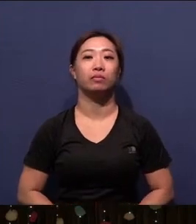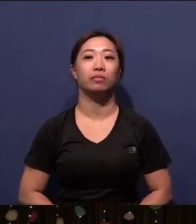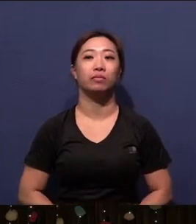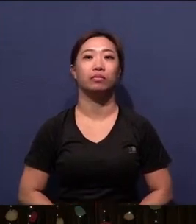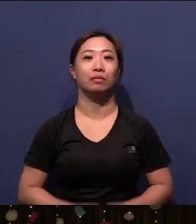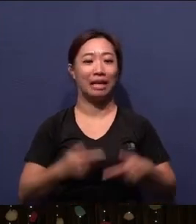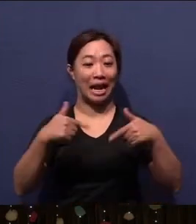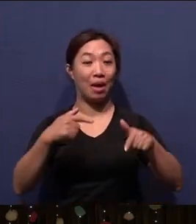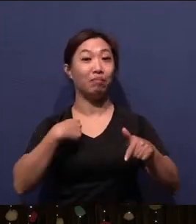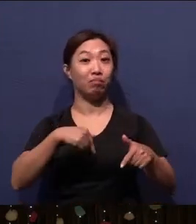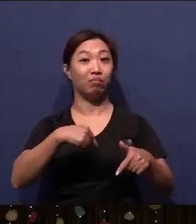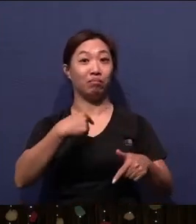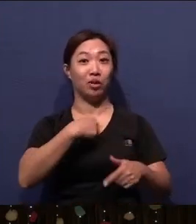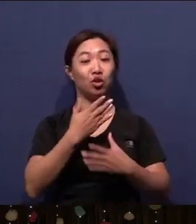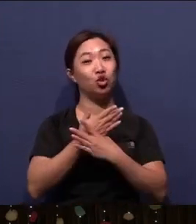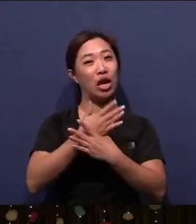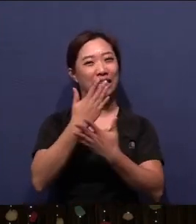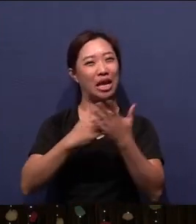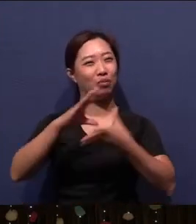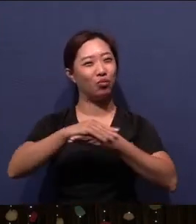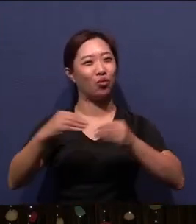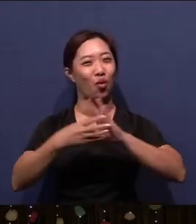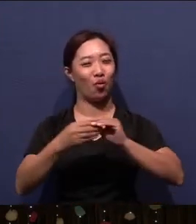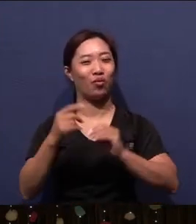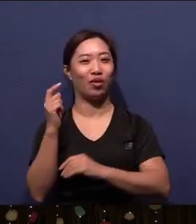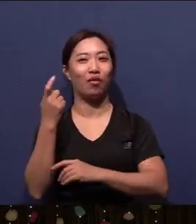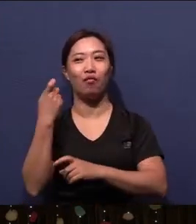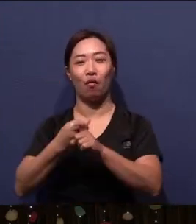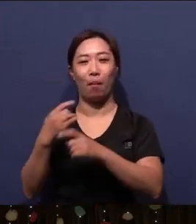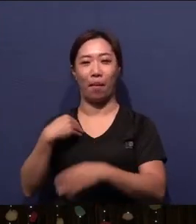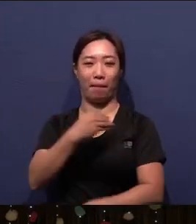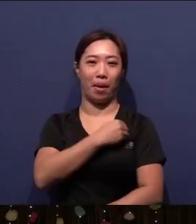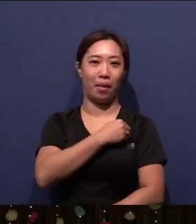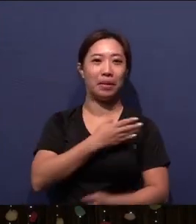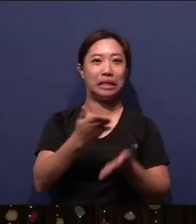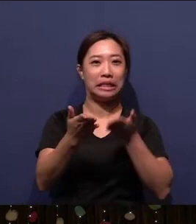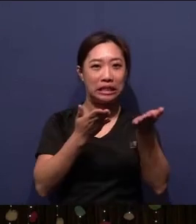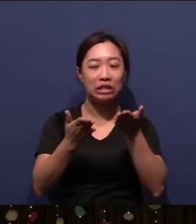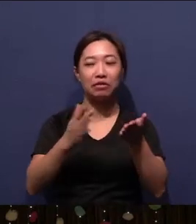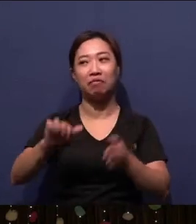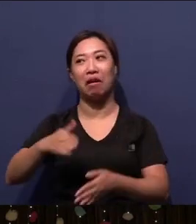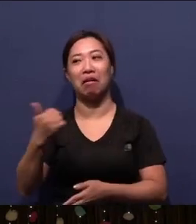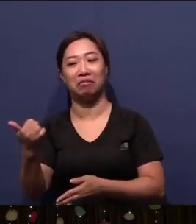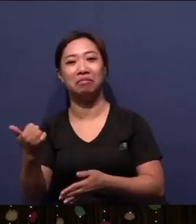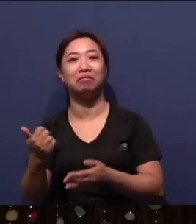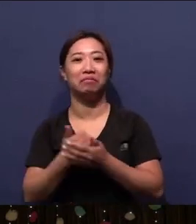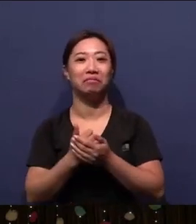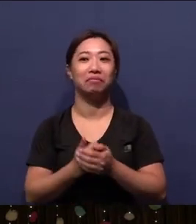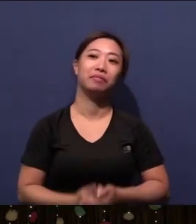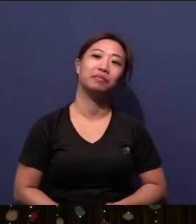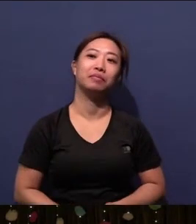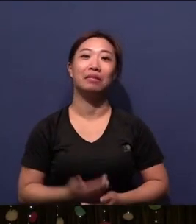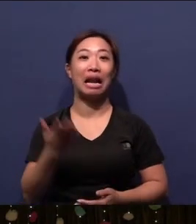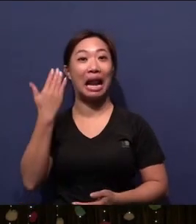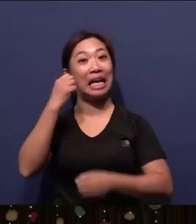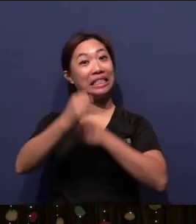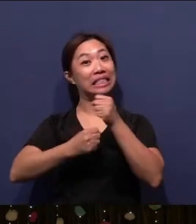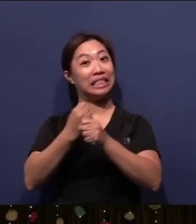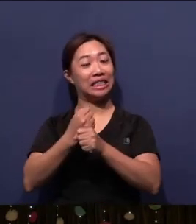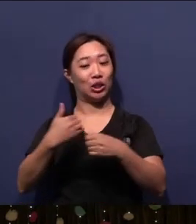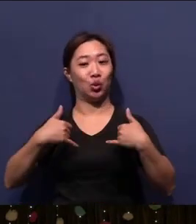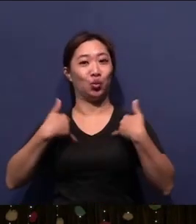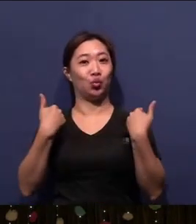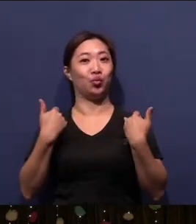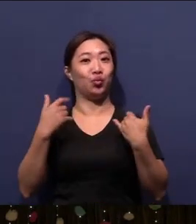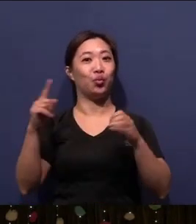Allow me to share some story of our members who serve to meet the needs of others. Last year, we had a youth mission